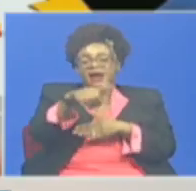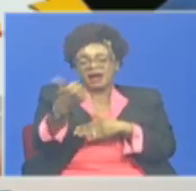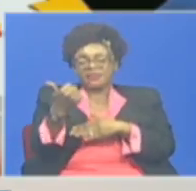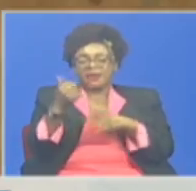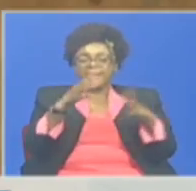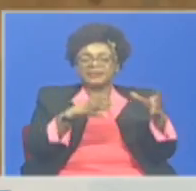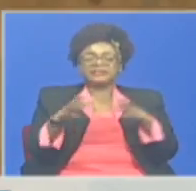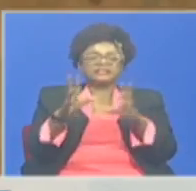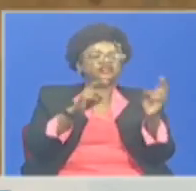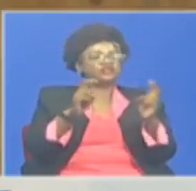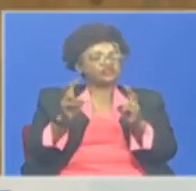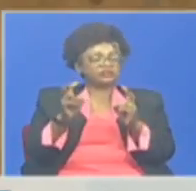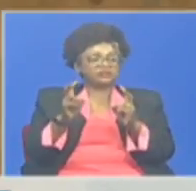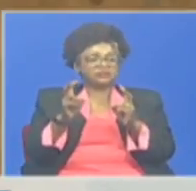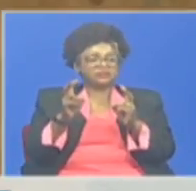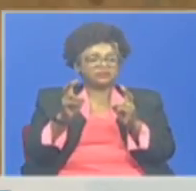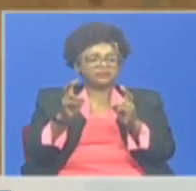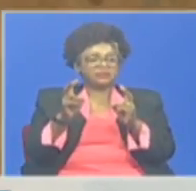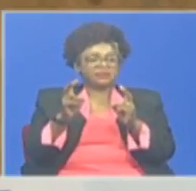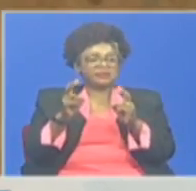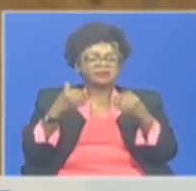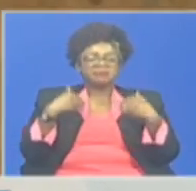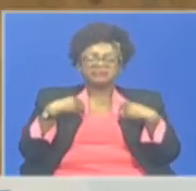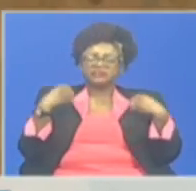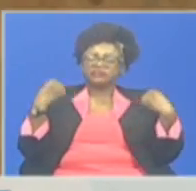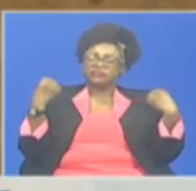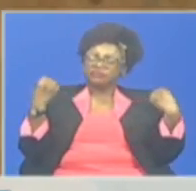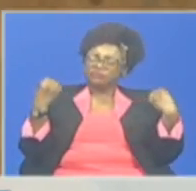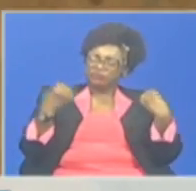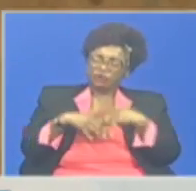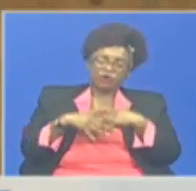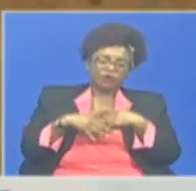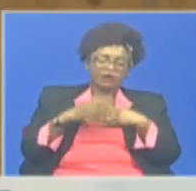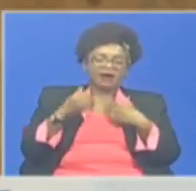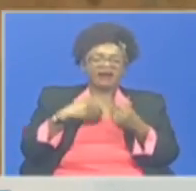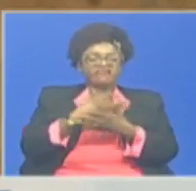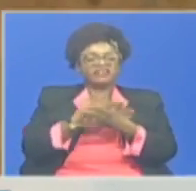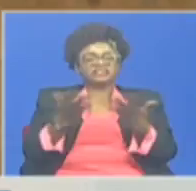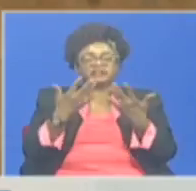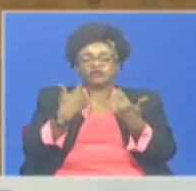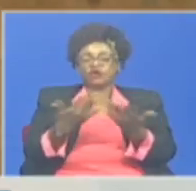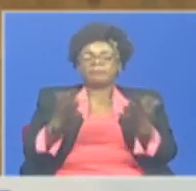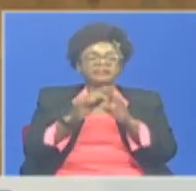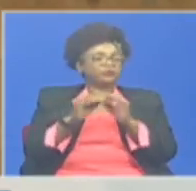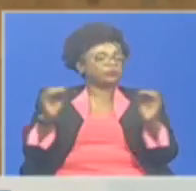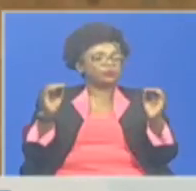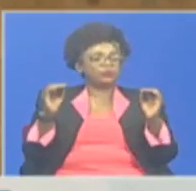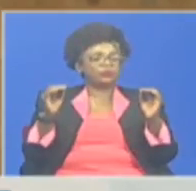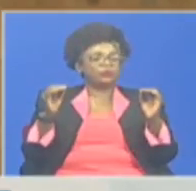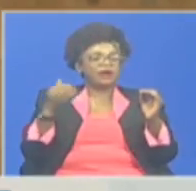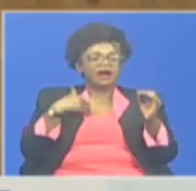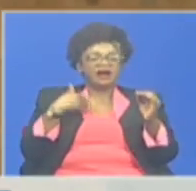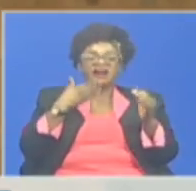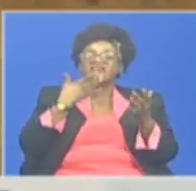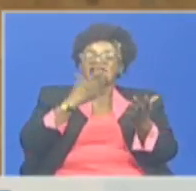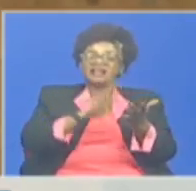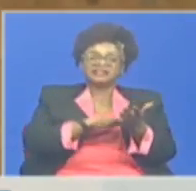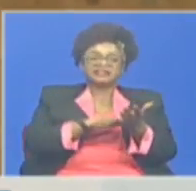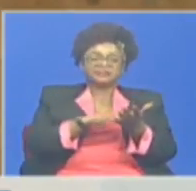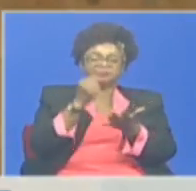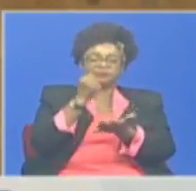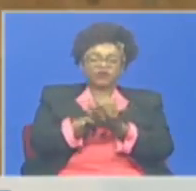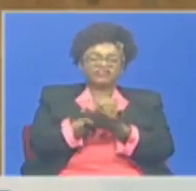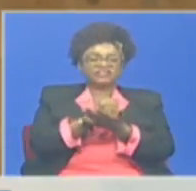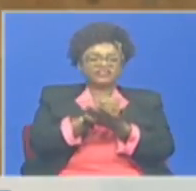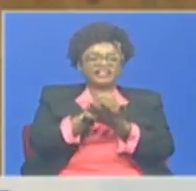issues. To my shock, I have not been given any document. What I have been given is a letter that the Office of the Registrar